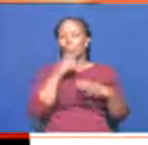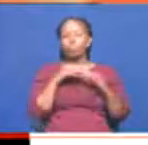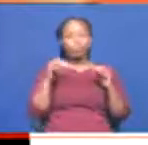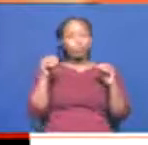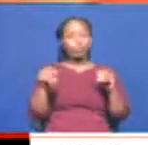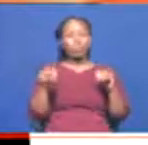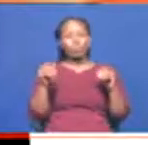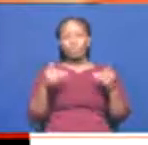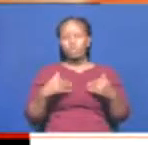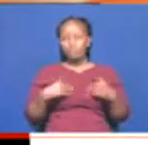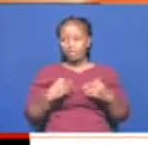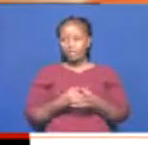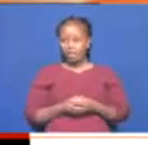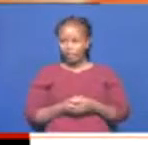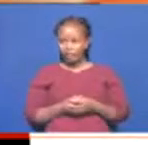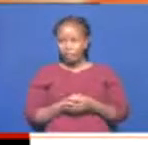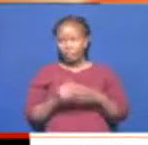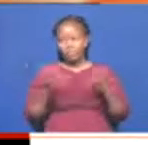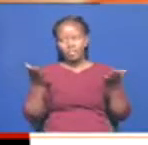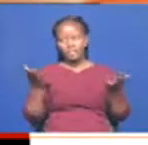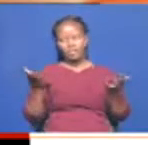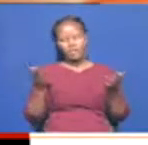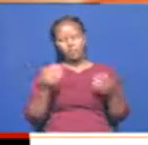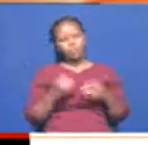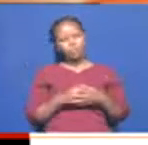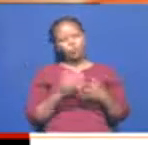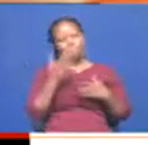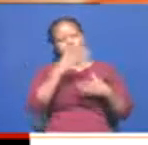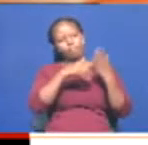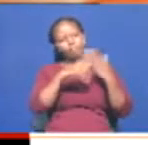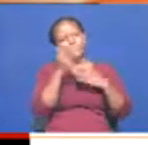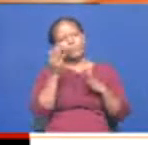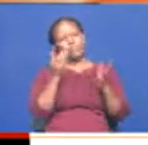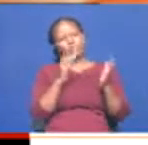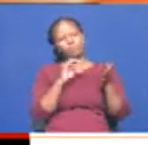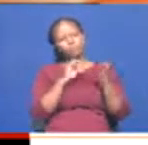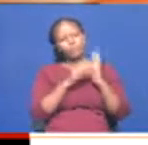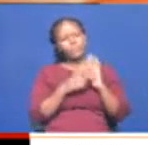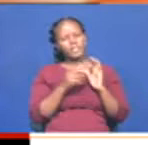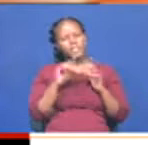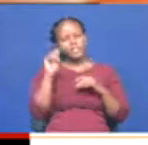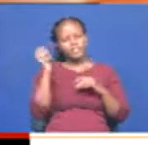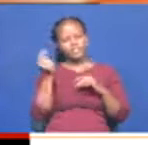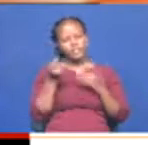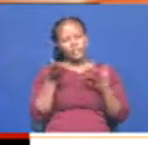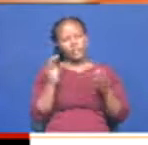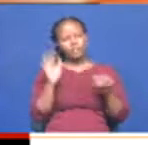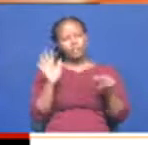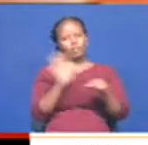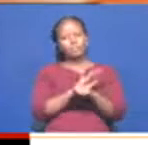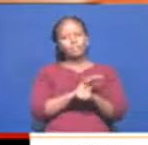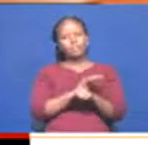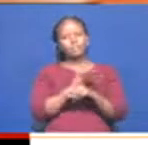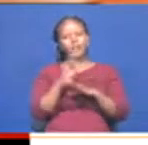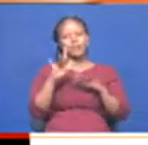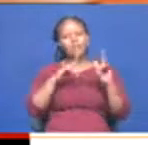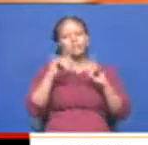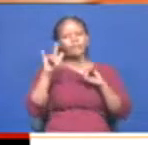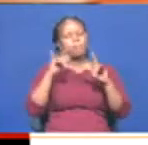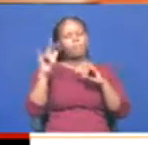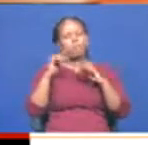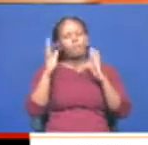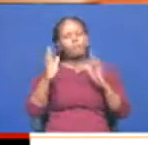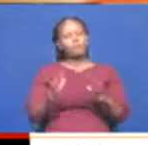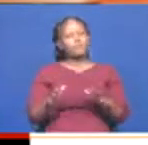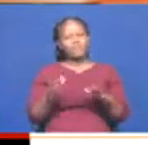All right. Now, infrastructural projects in Kenya are currently dominated by foreigners. Perhaps, maybe if